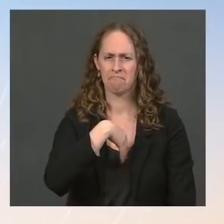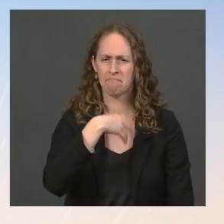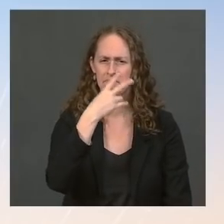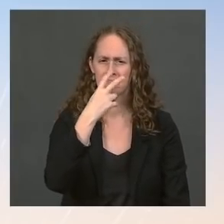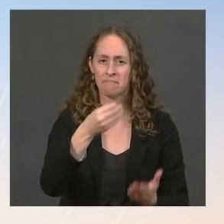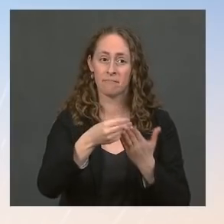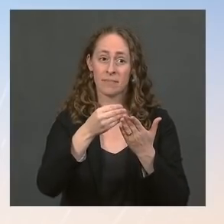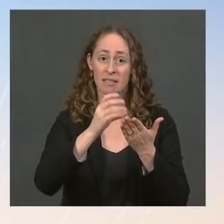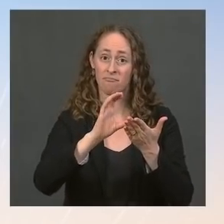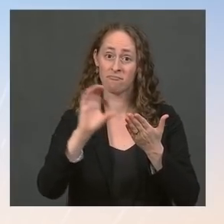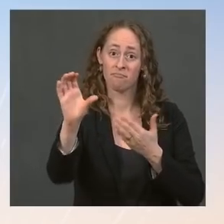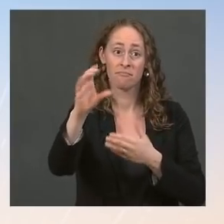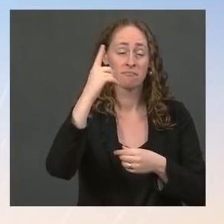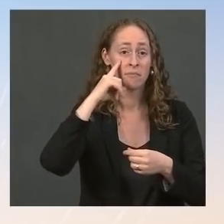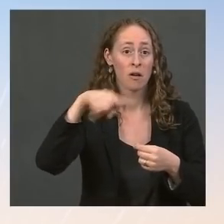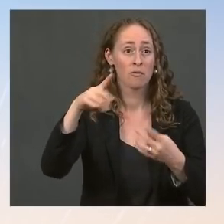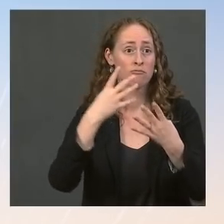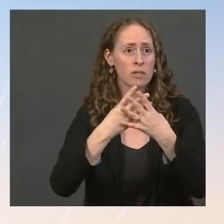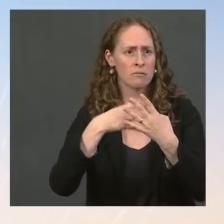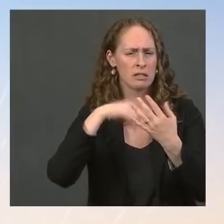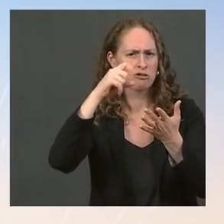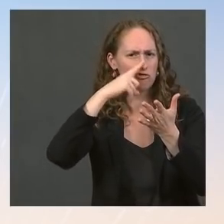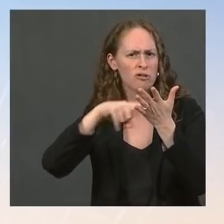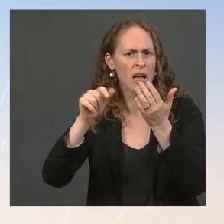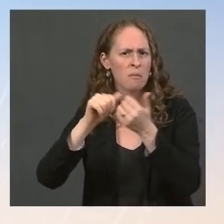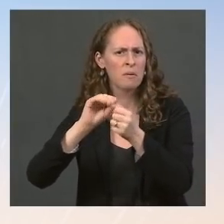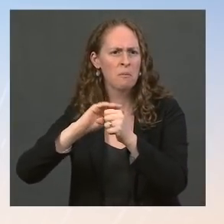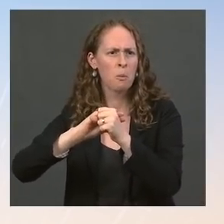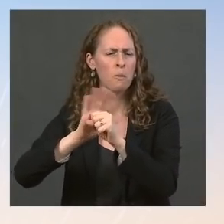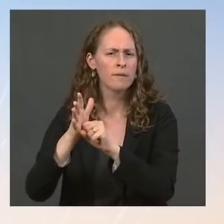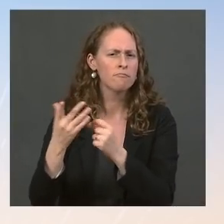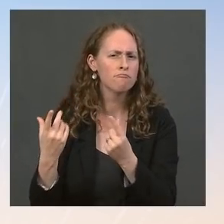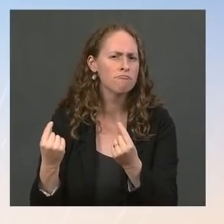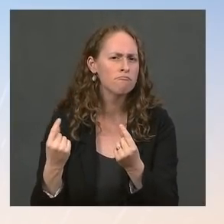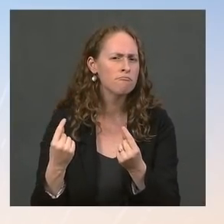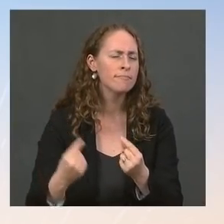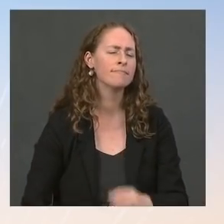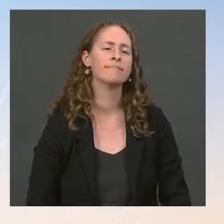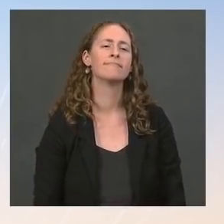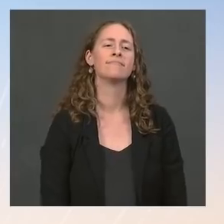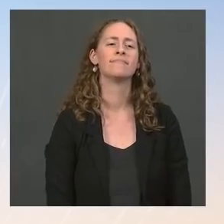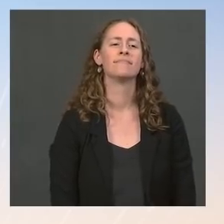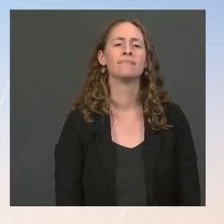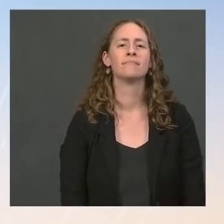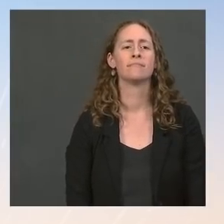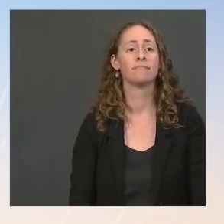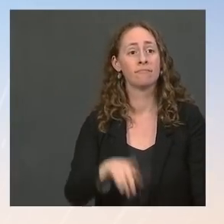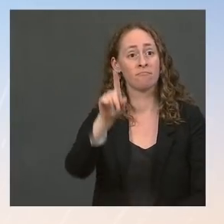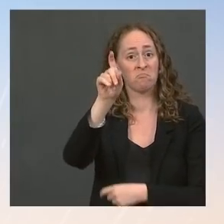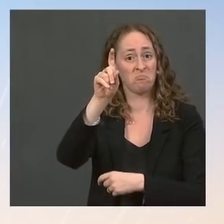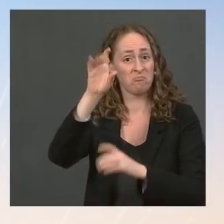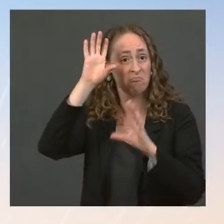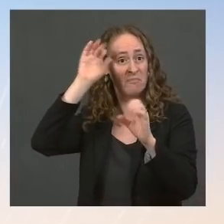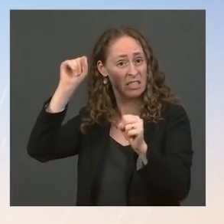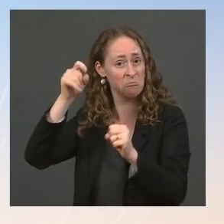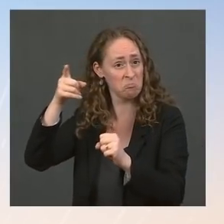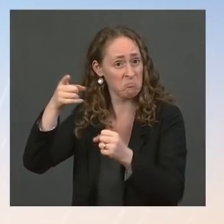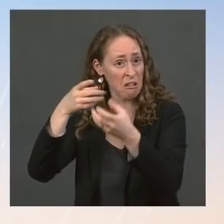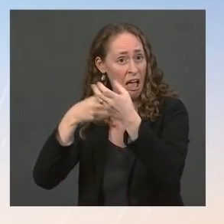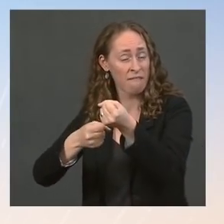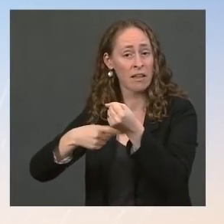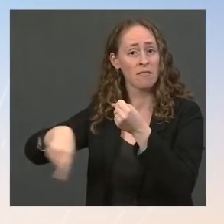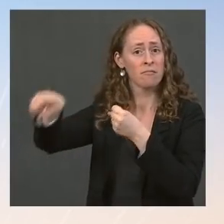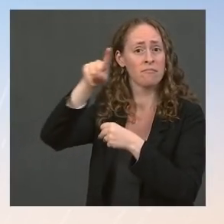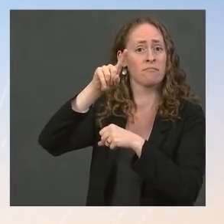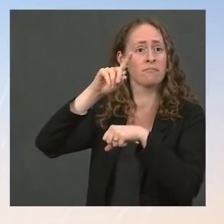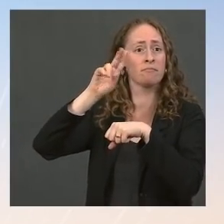COVID team and see what the parameters are on that. Go ahead. More broadly, does the president have confidence in each and every member of his national security team?